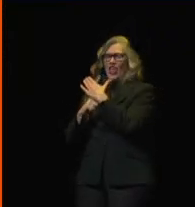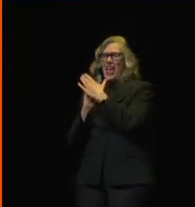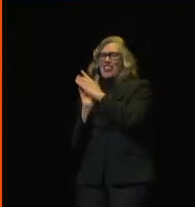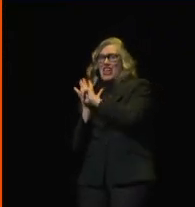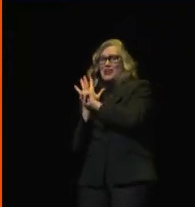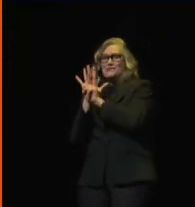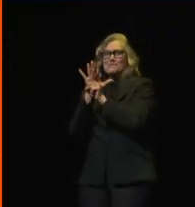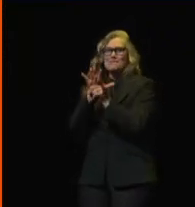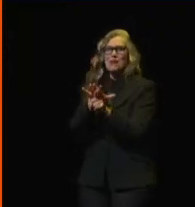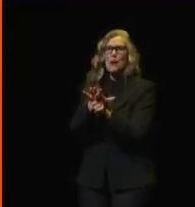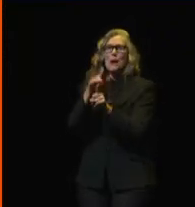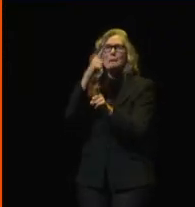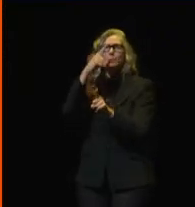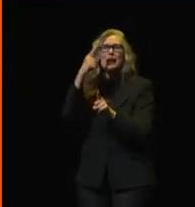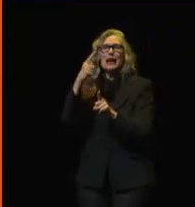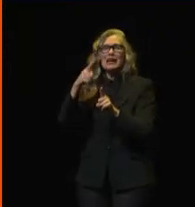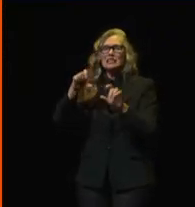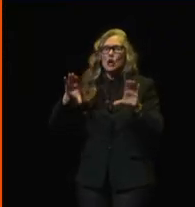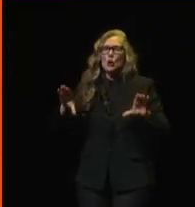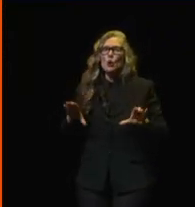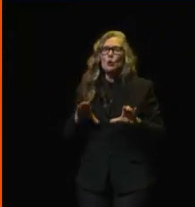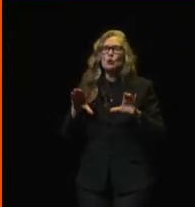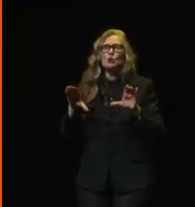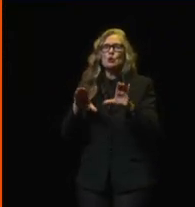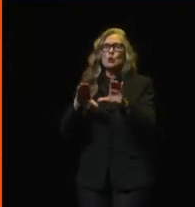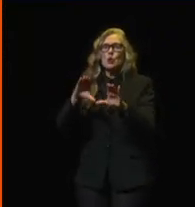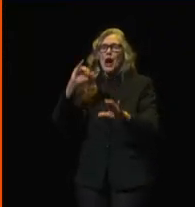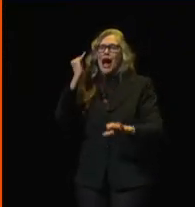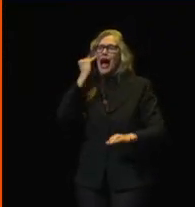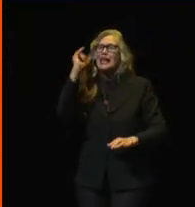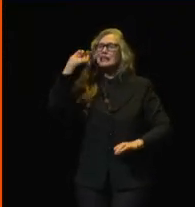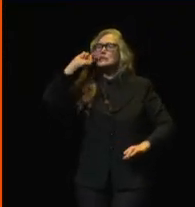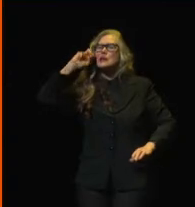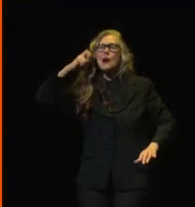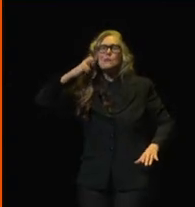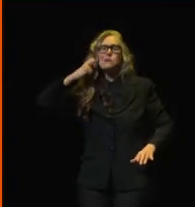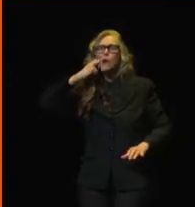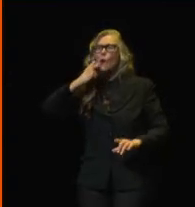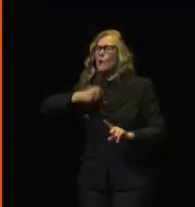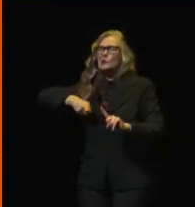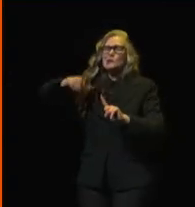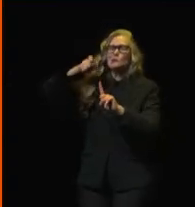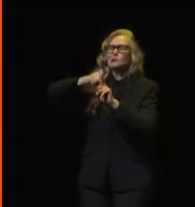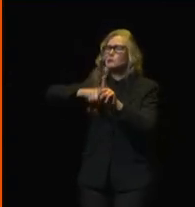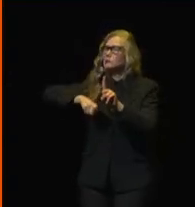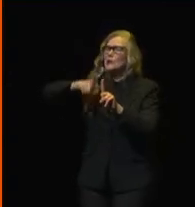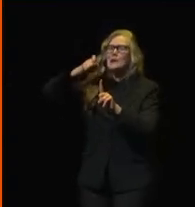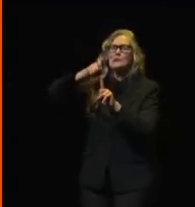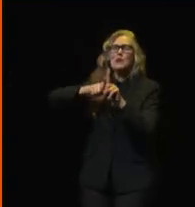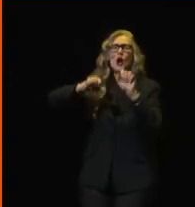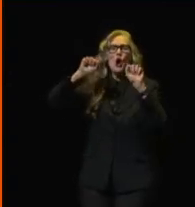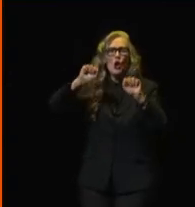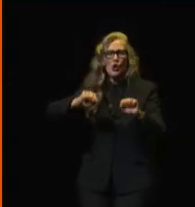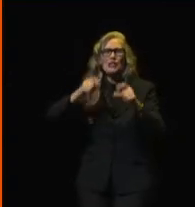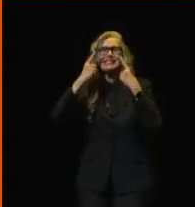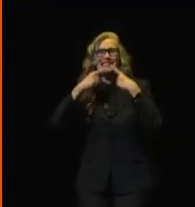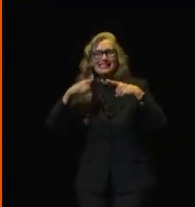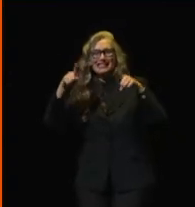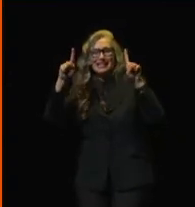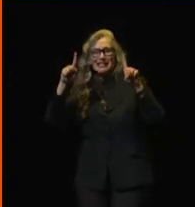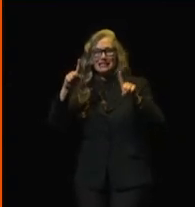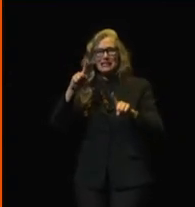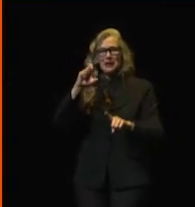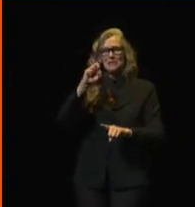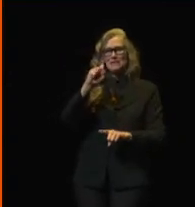and relentlessly pursuing bold ideas with that dogged tenacity. As Sarah says, Ady had